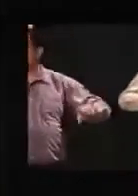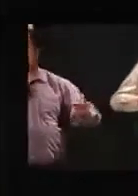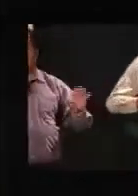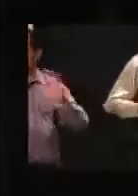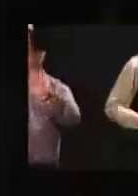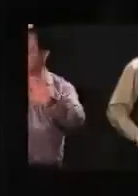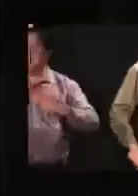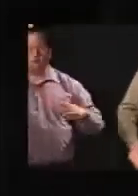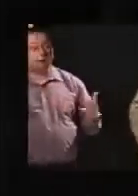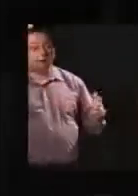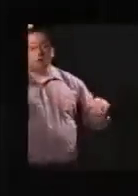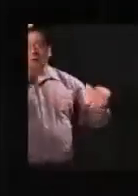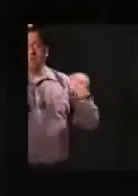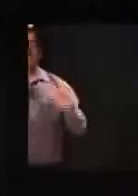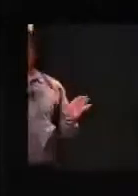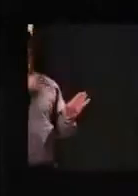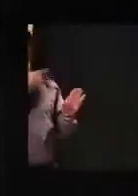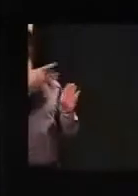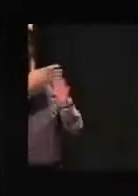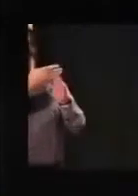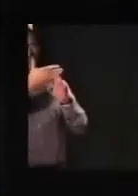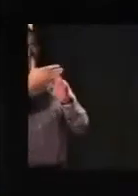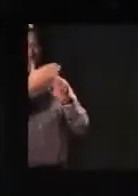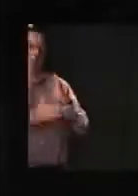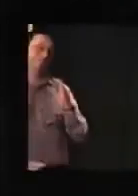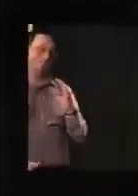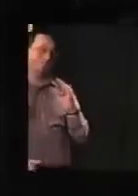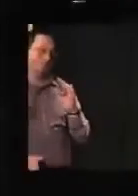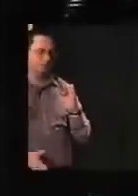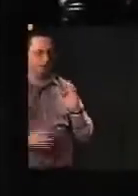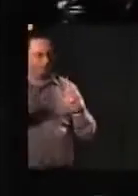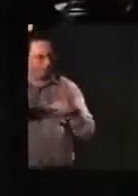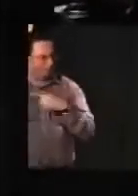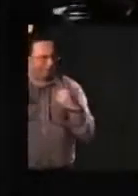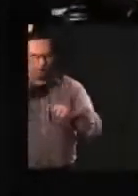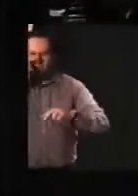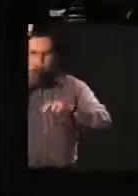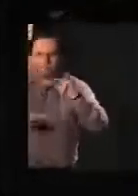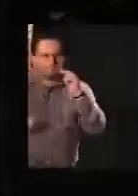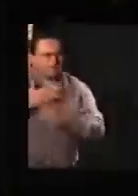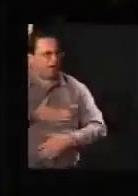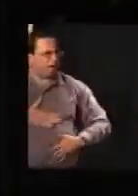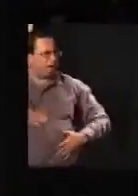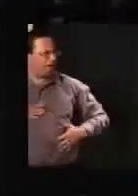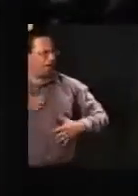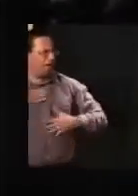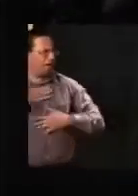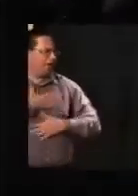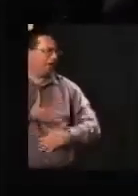much late. This brings our show to an end, ladies and gentlemen. What fun we've had.